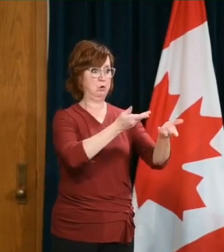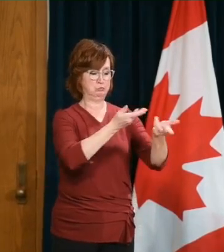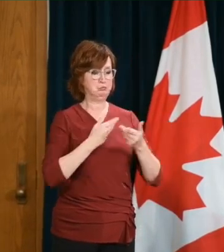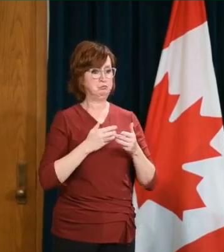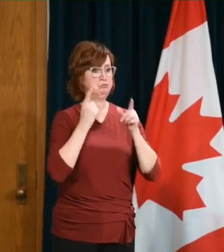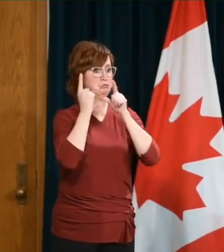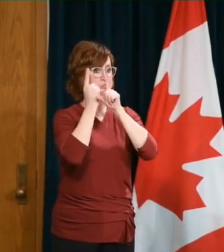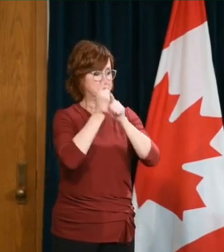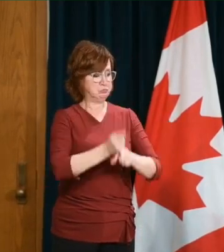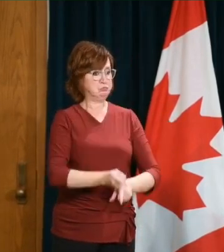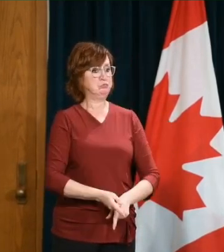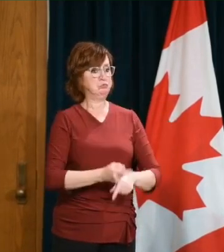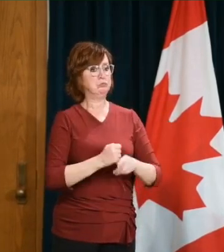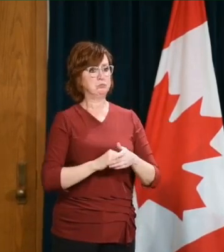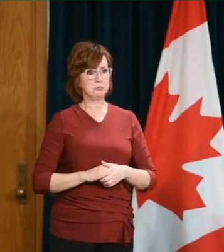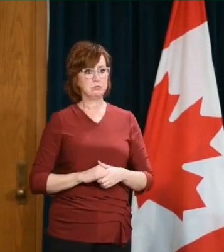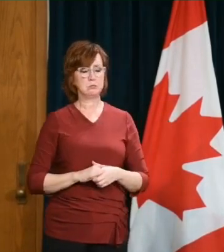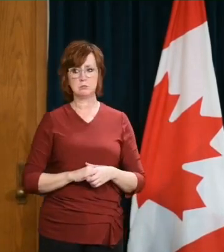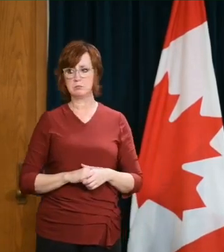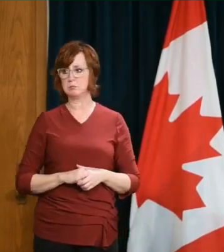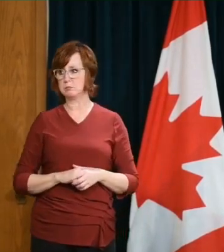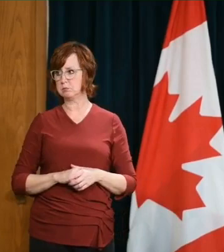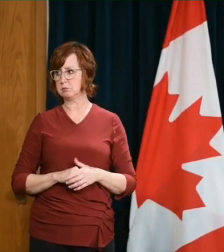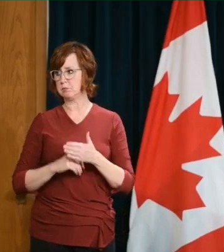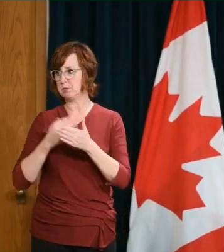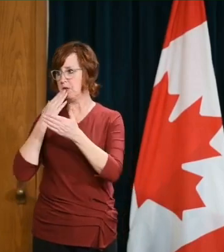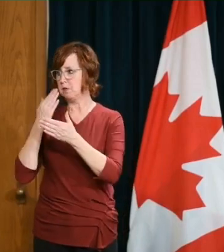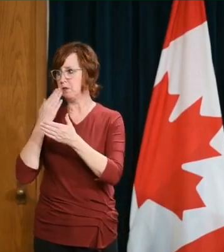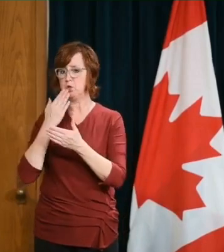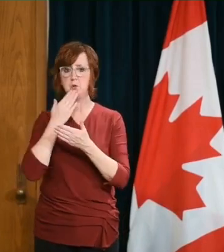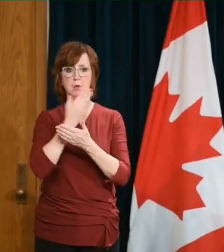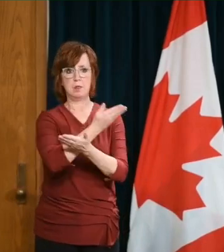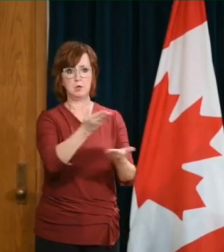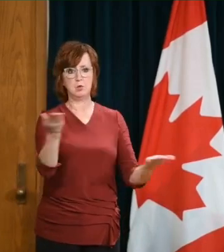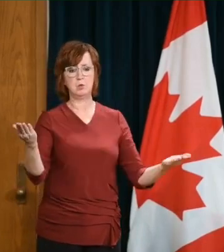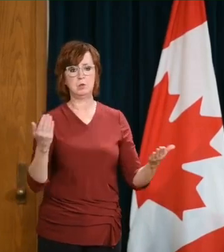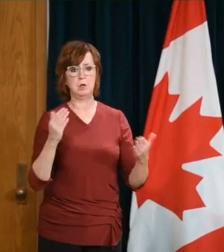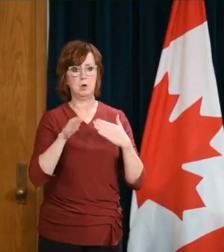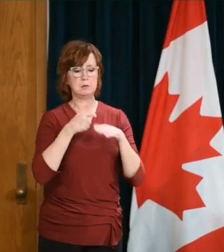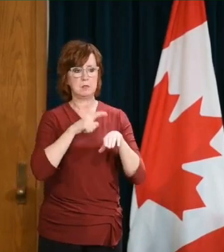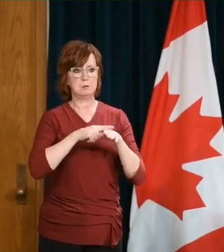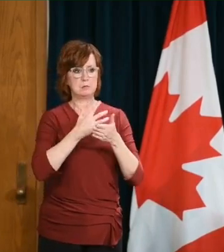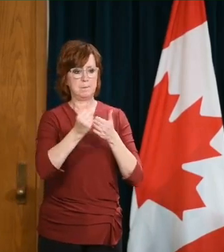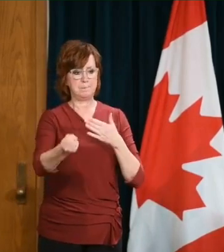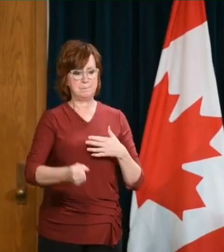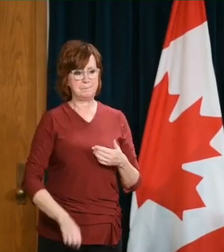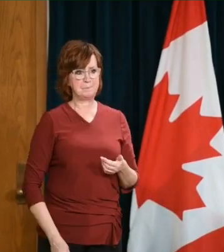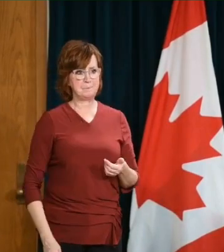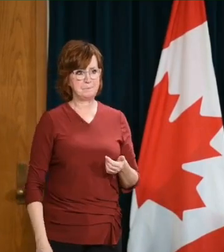are not experiencing a shortage. Thanks very much, everyone. That's all the time we have for today.